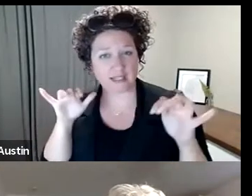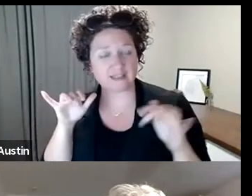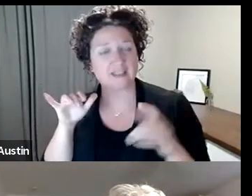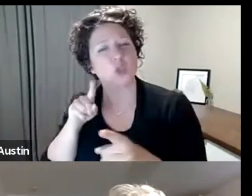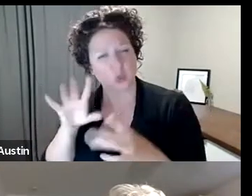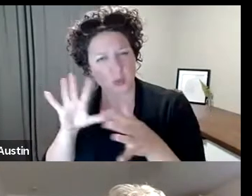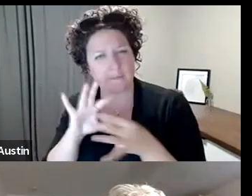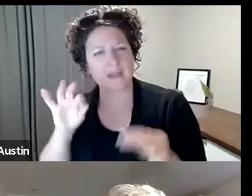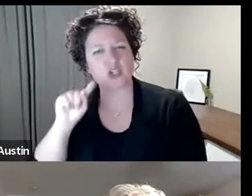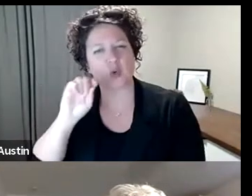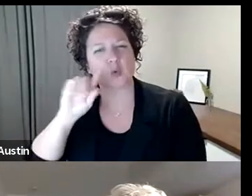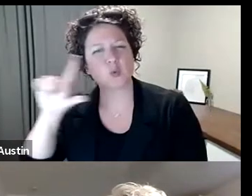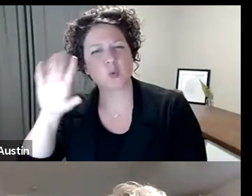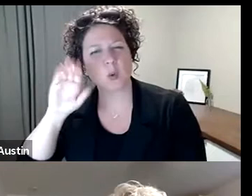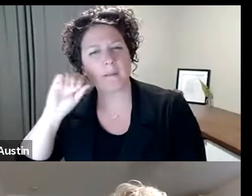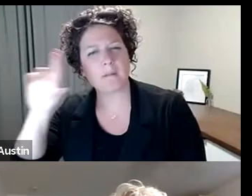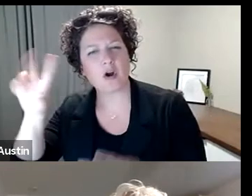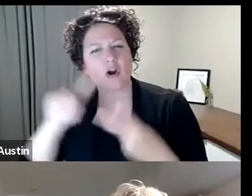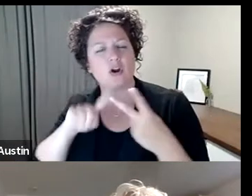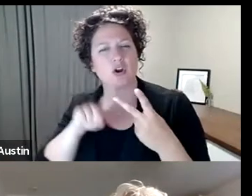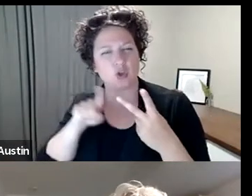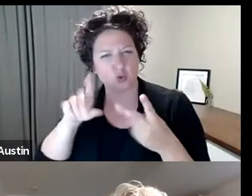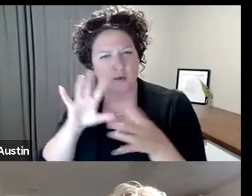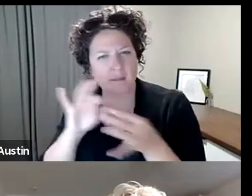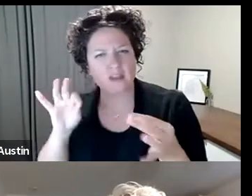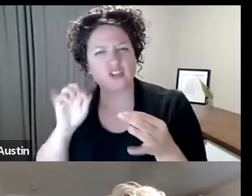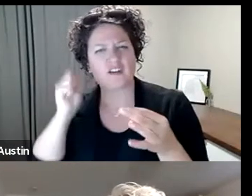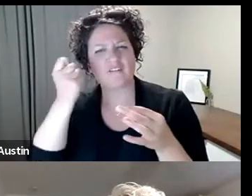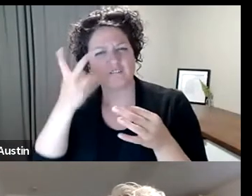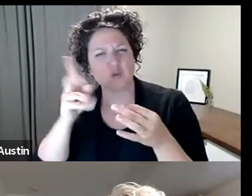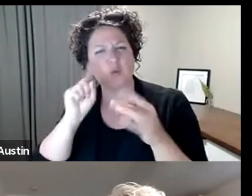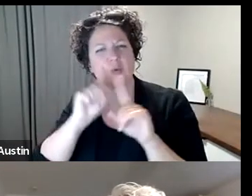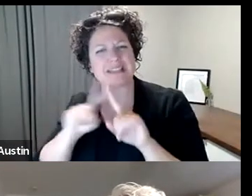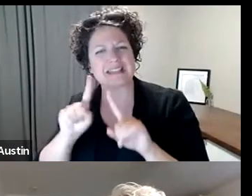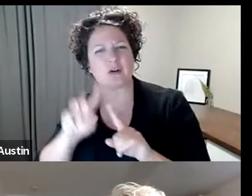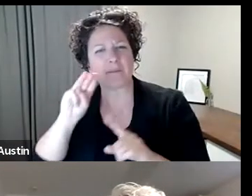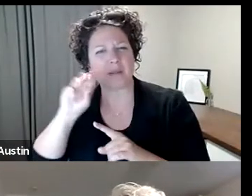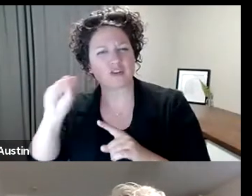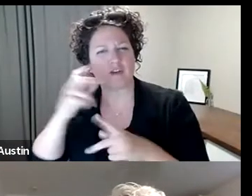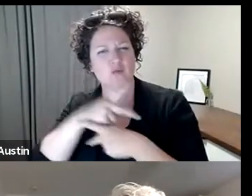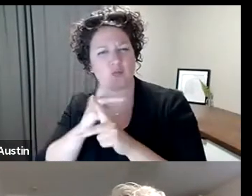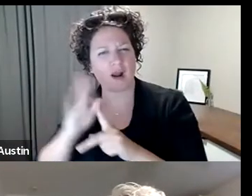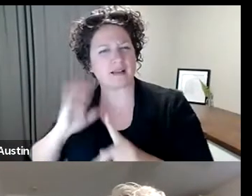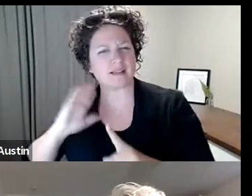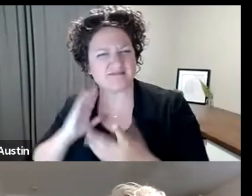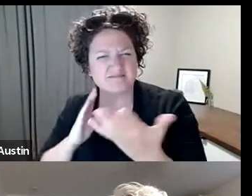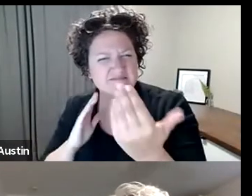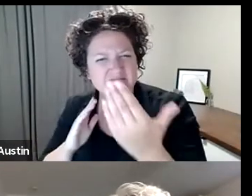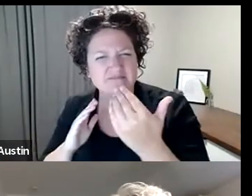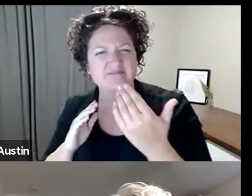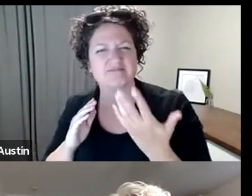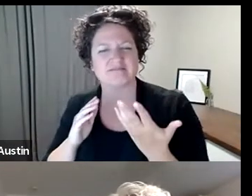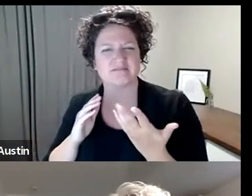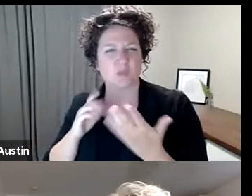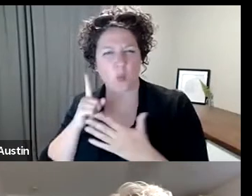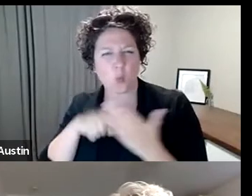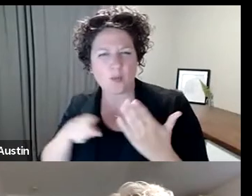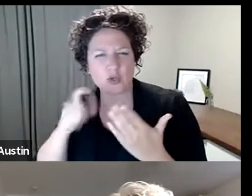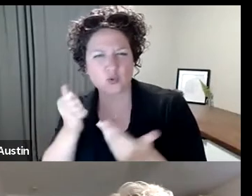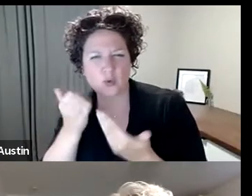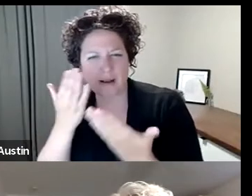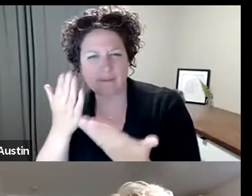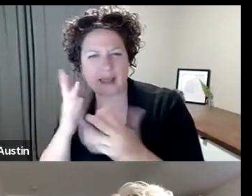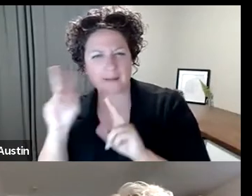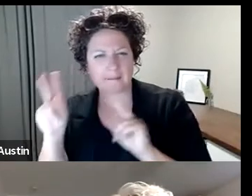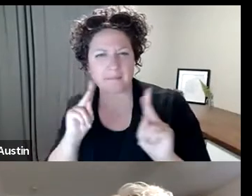a toolbar, you've mentioned a few different Microsoft products maybe. What would you recommend